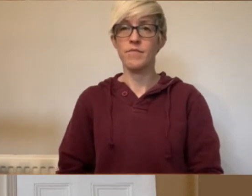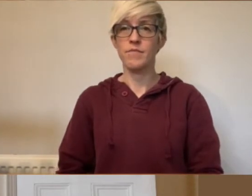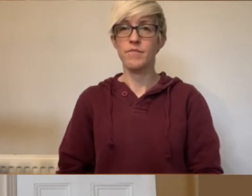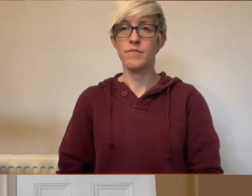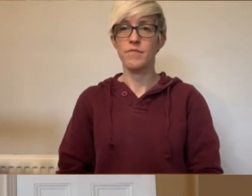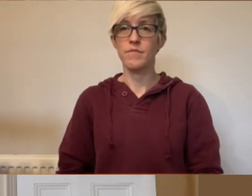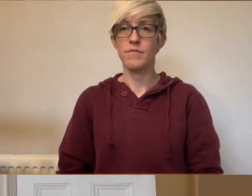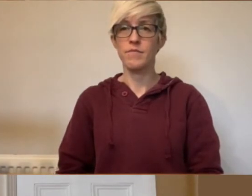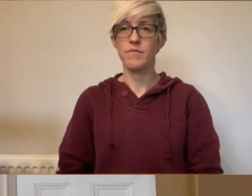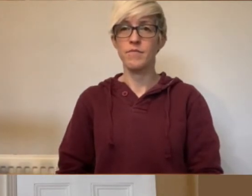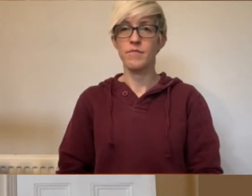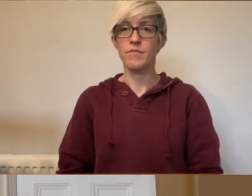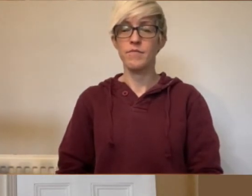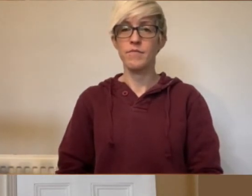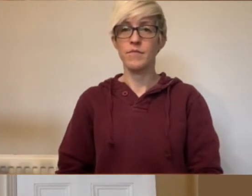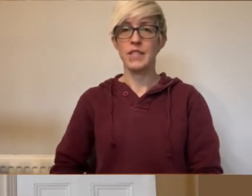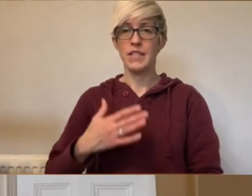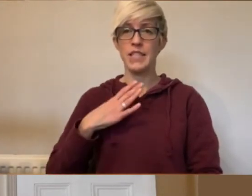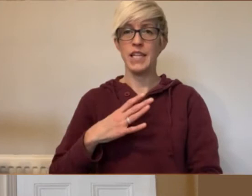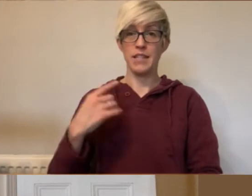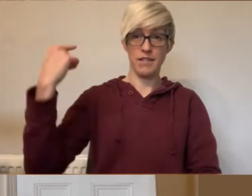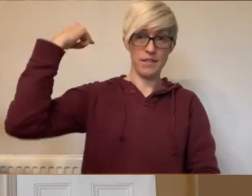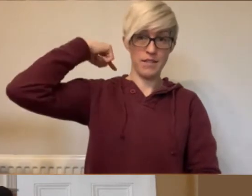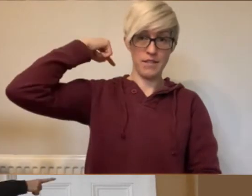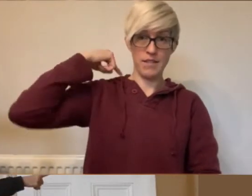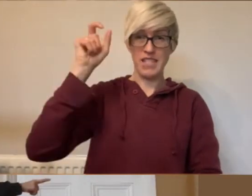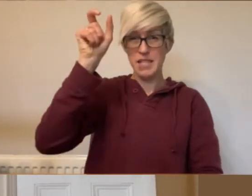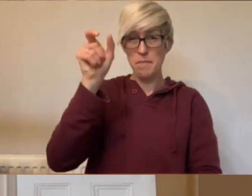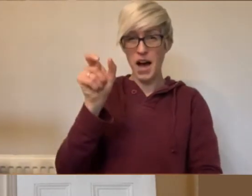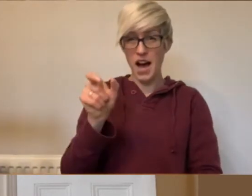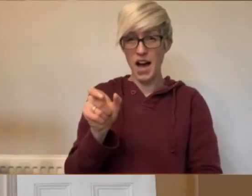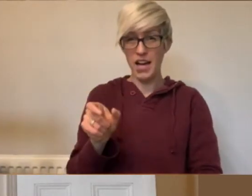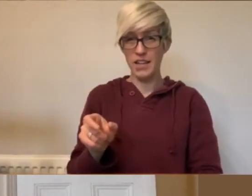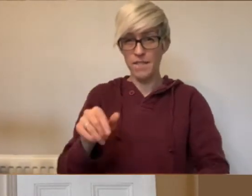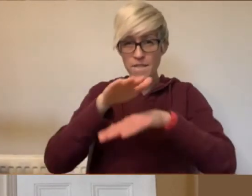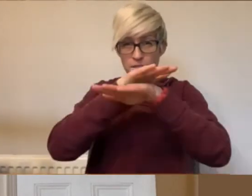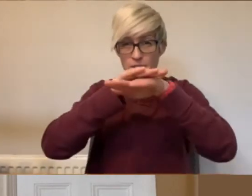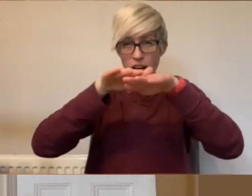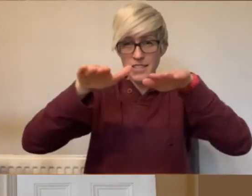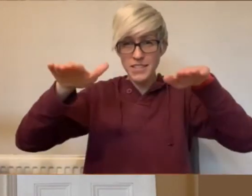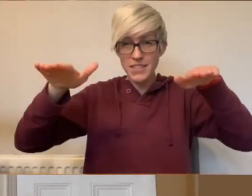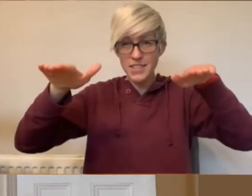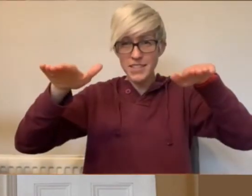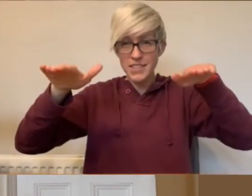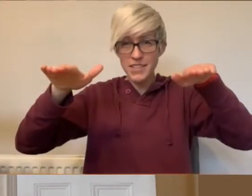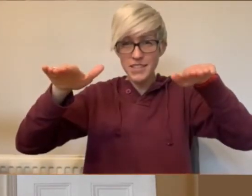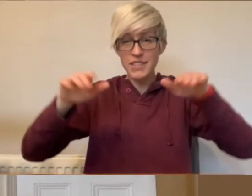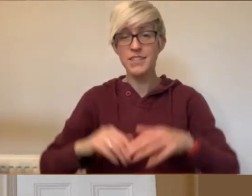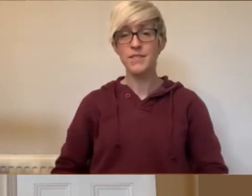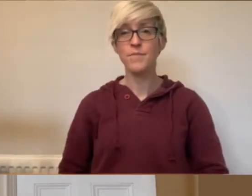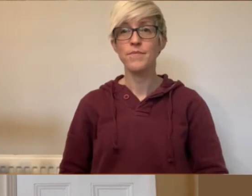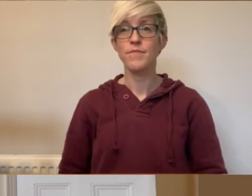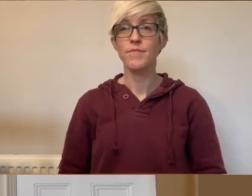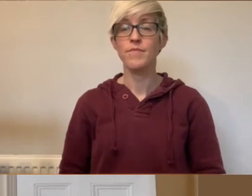of our knees. The spine is nice and long. So just take a moment to